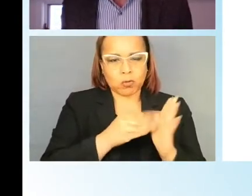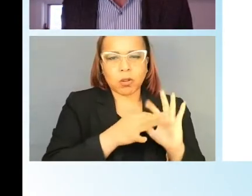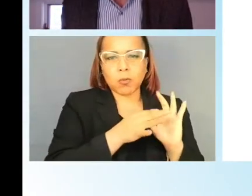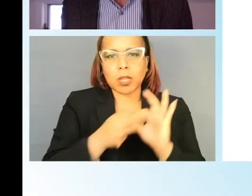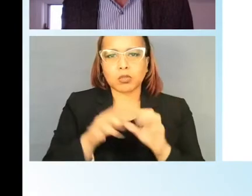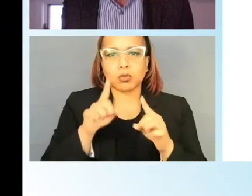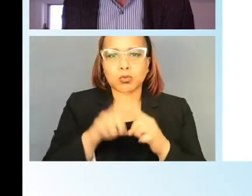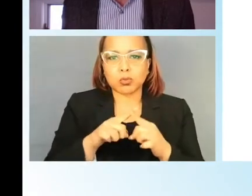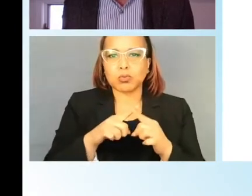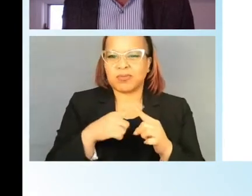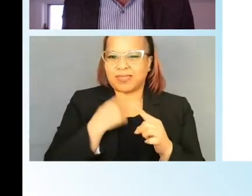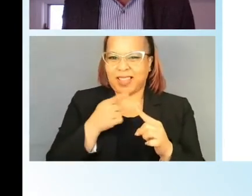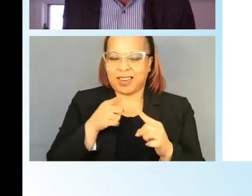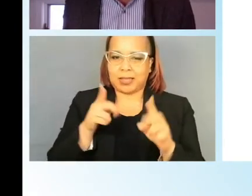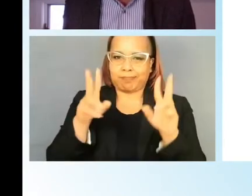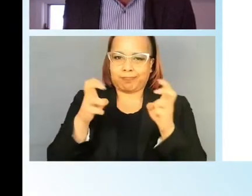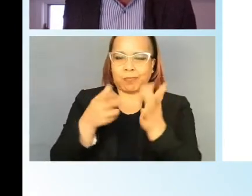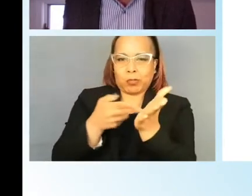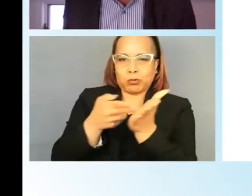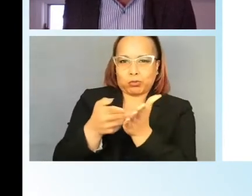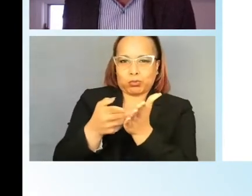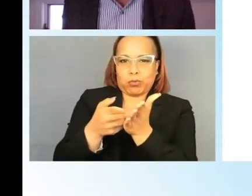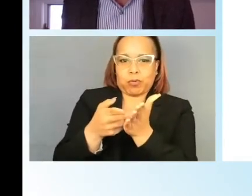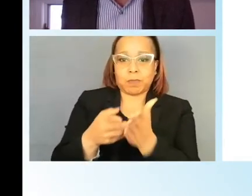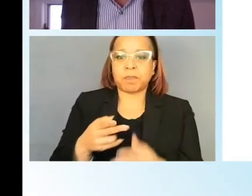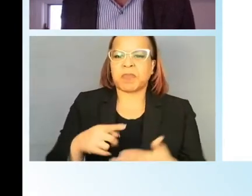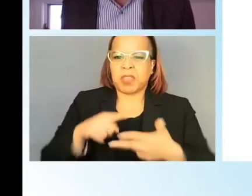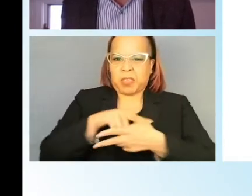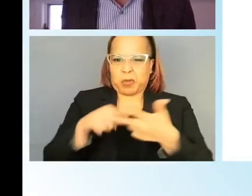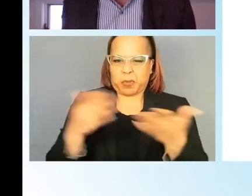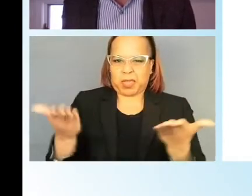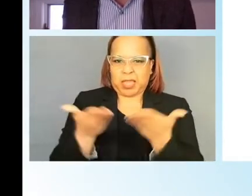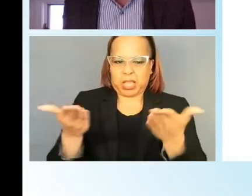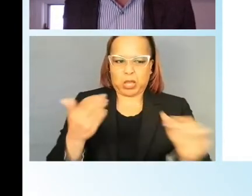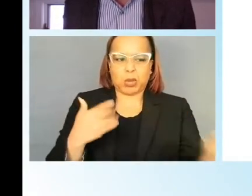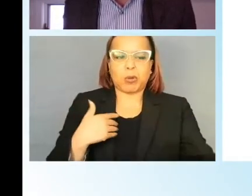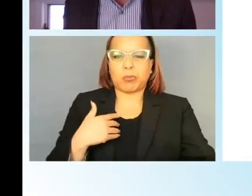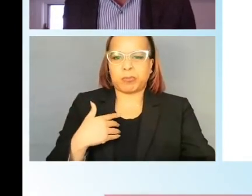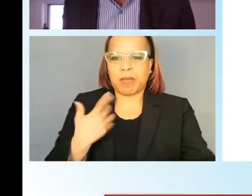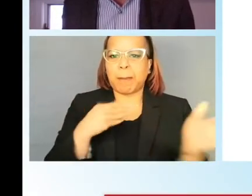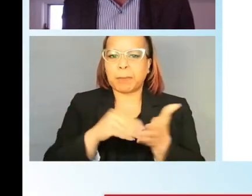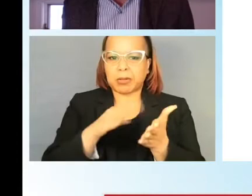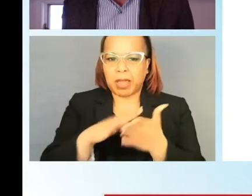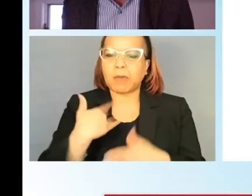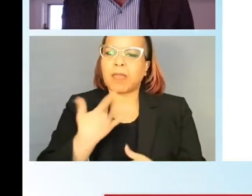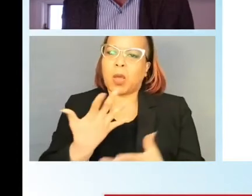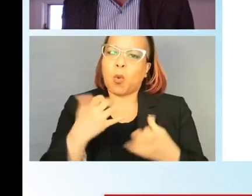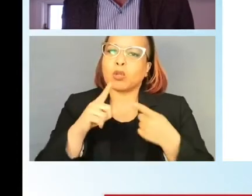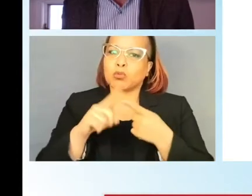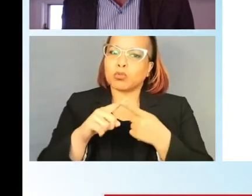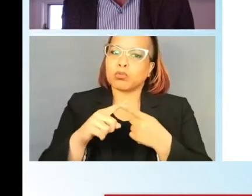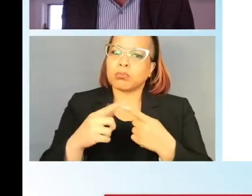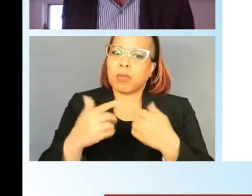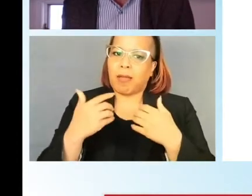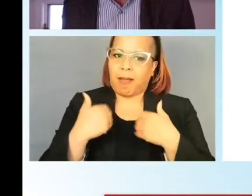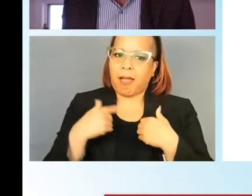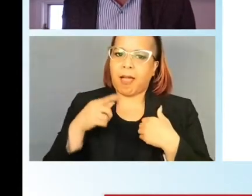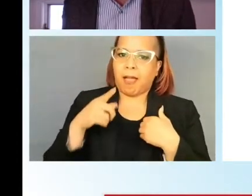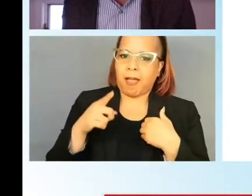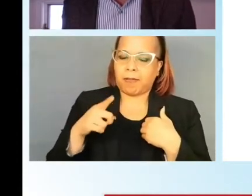telling this truth. And there are three here that I put down that I would like to have advanced over